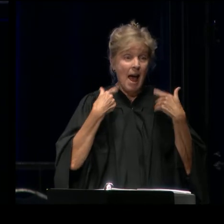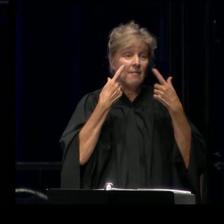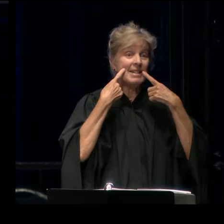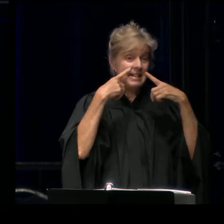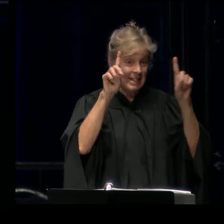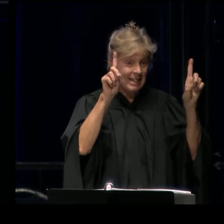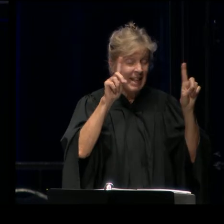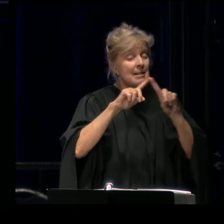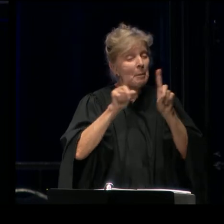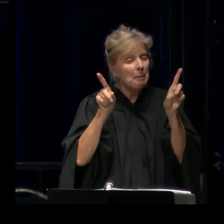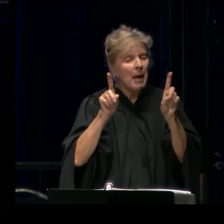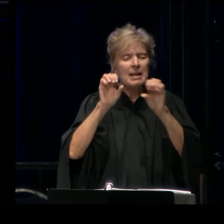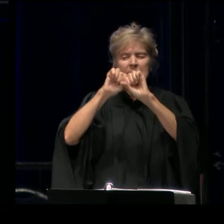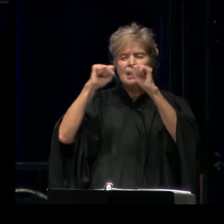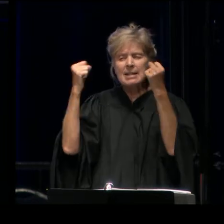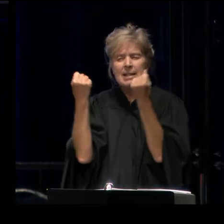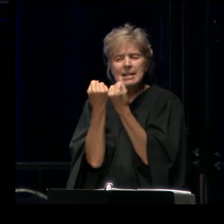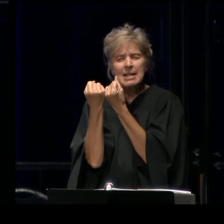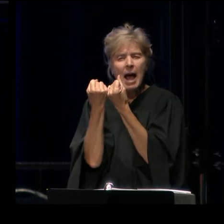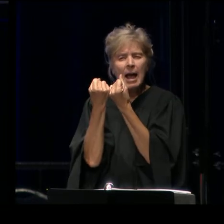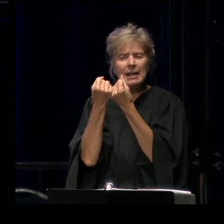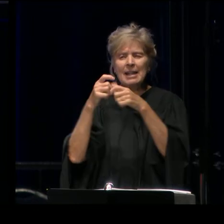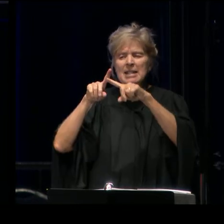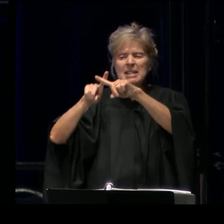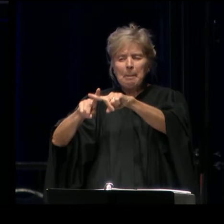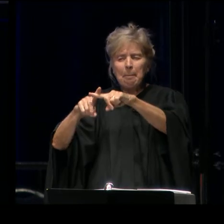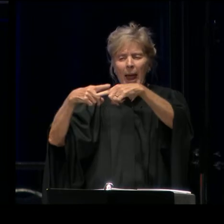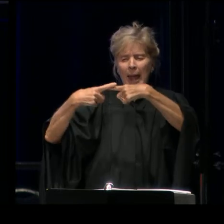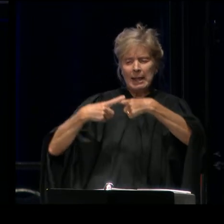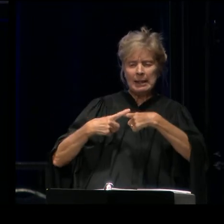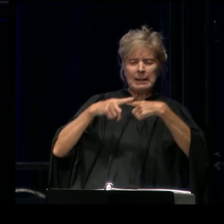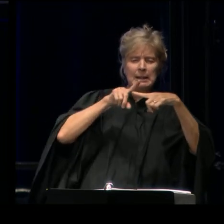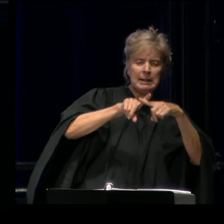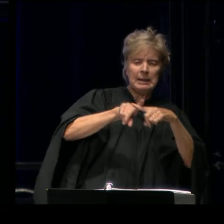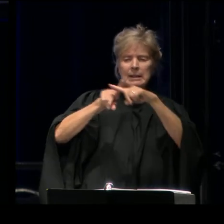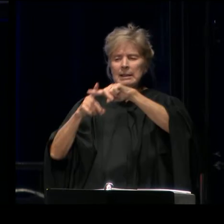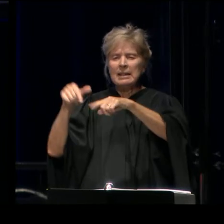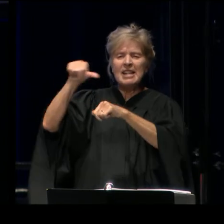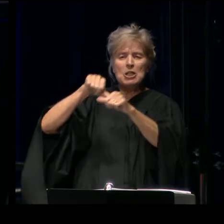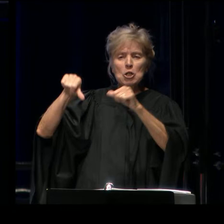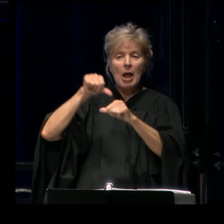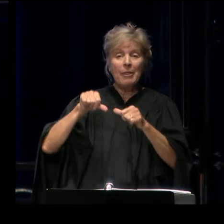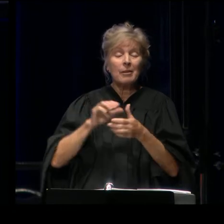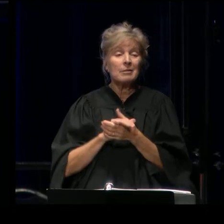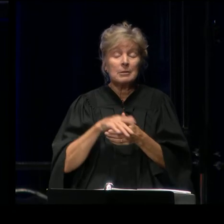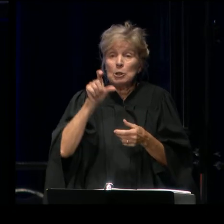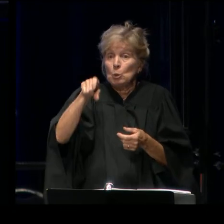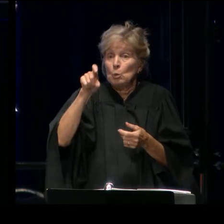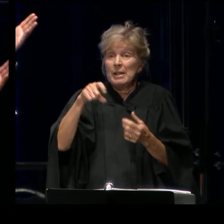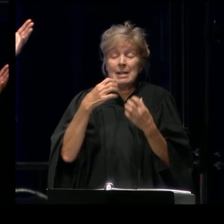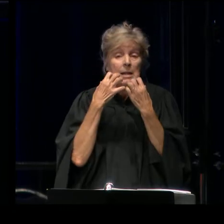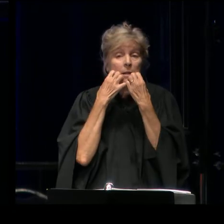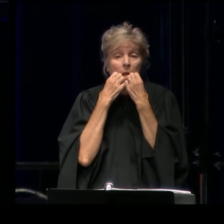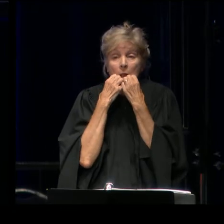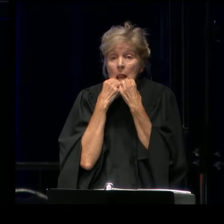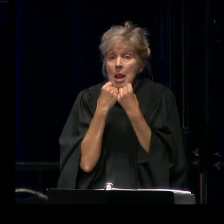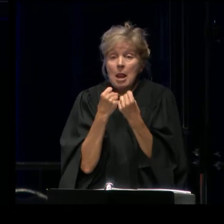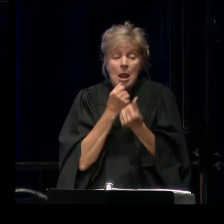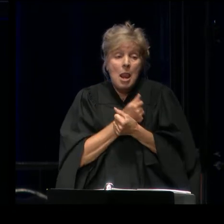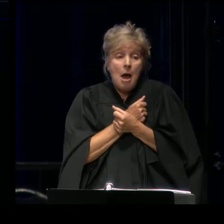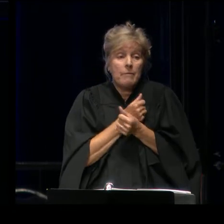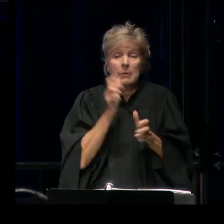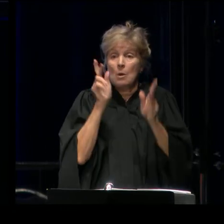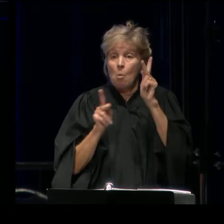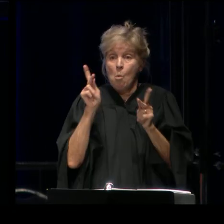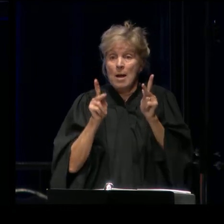as a society, we depend on each other. We need loved ones. The proof you have many of them